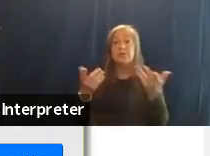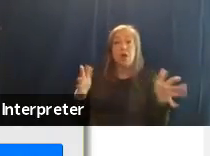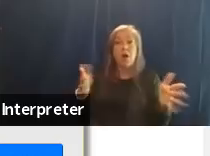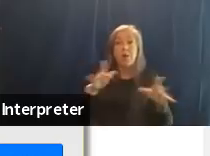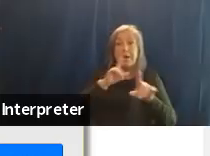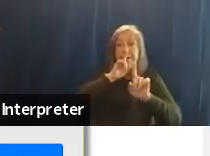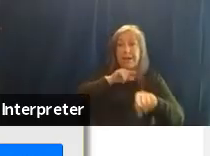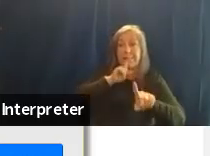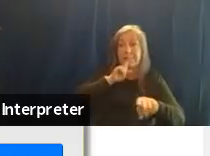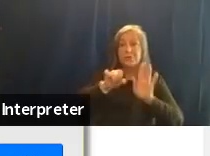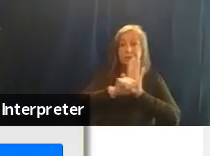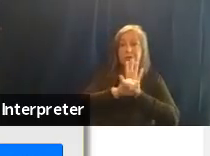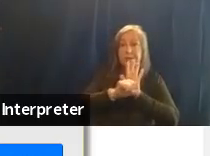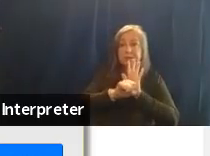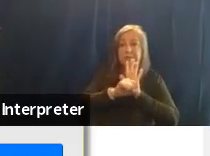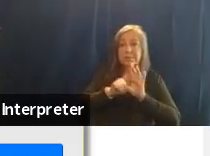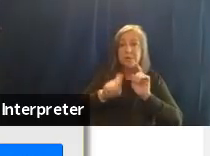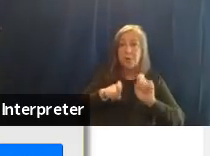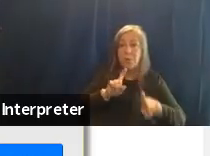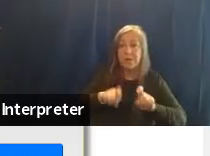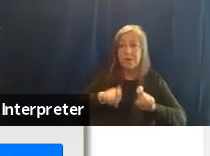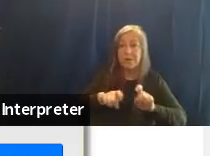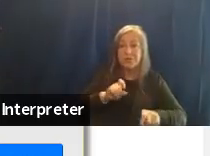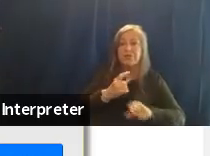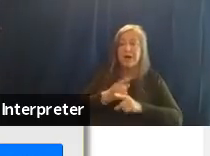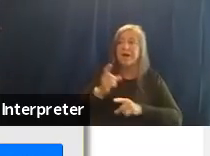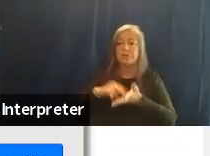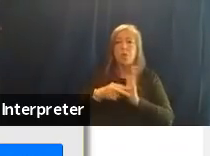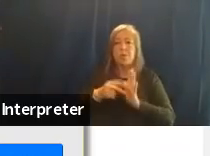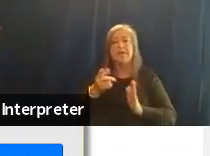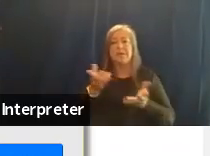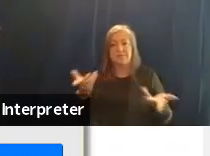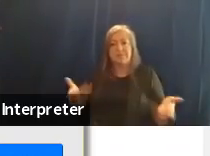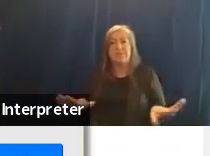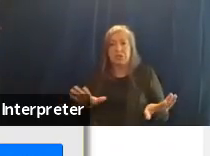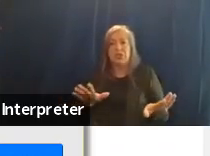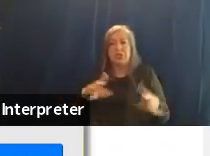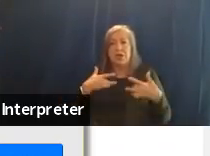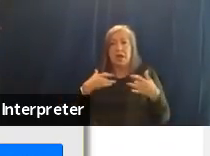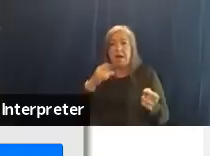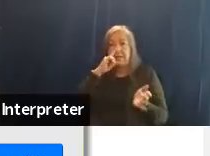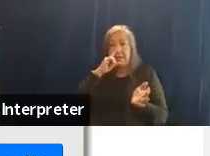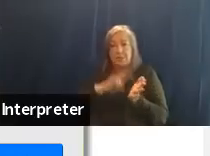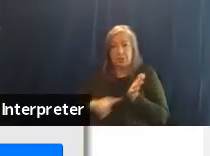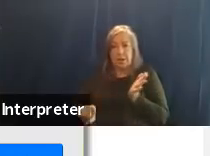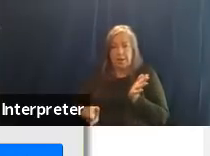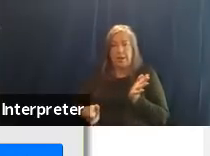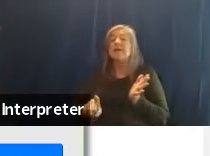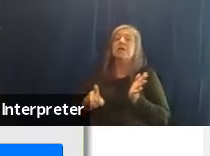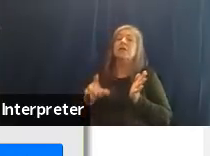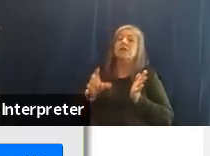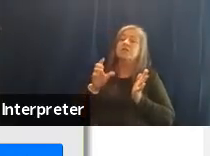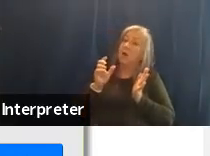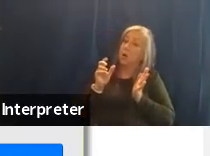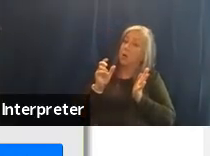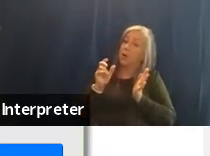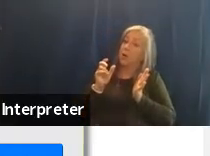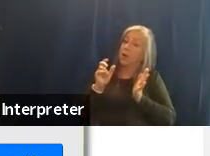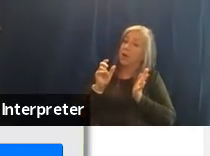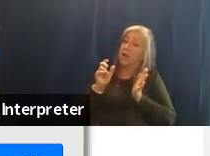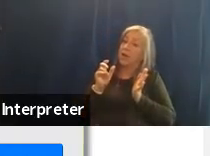some kind of need to do contact tracing, we know who's been in the building so we can contact them. So badging, hitting